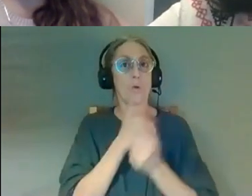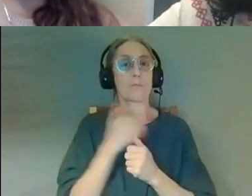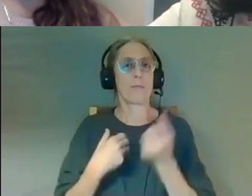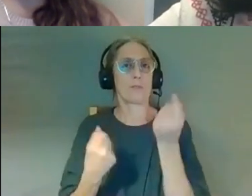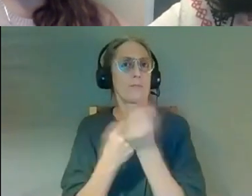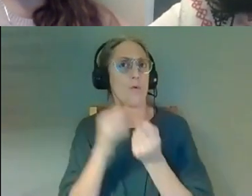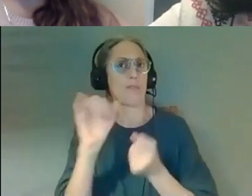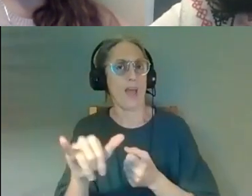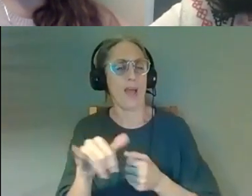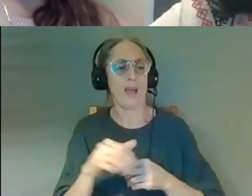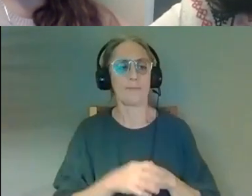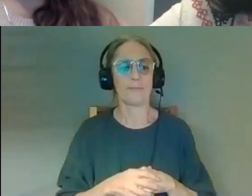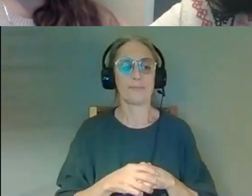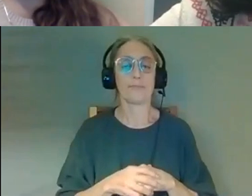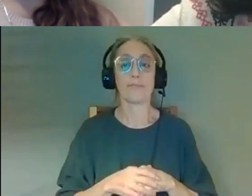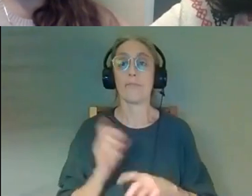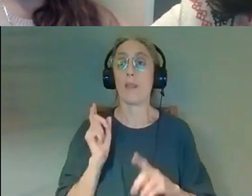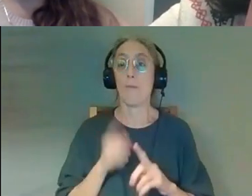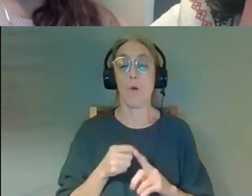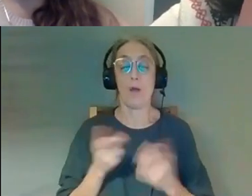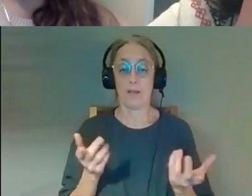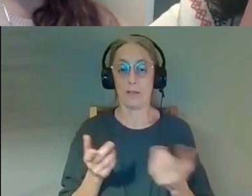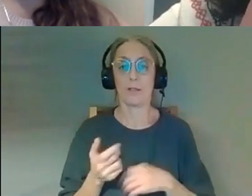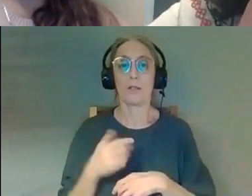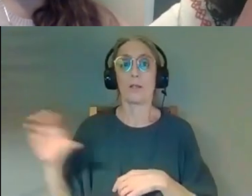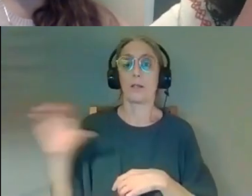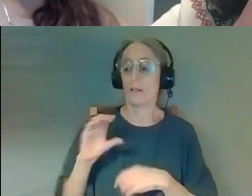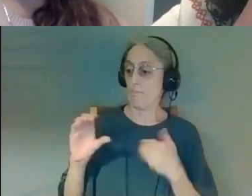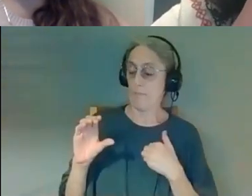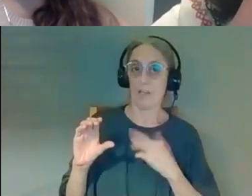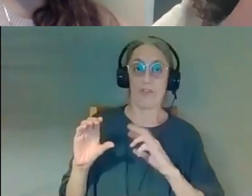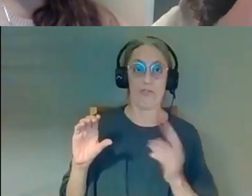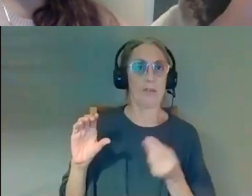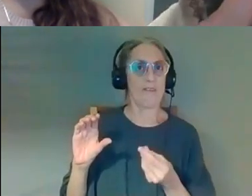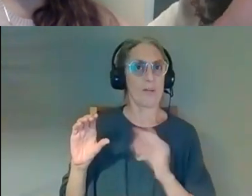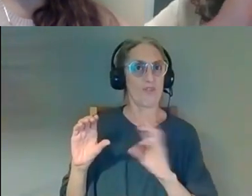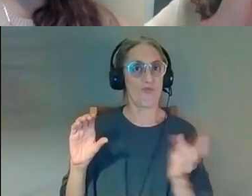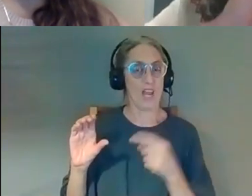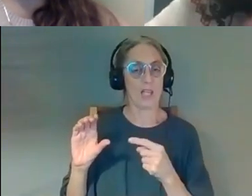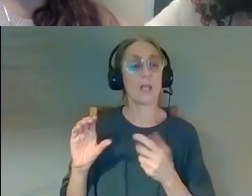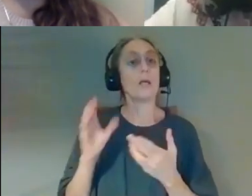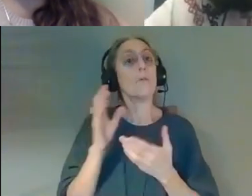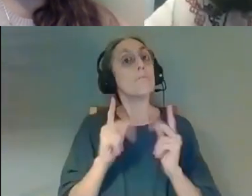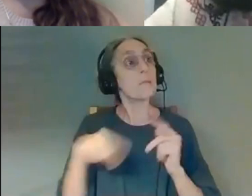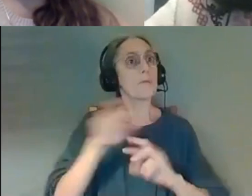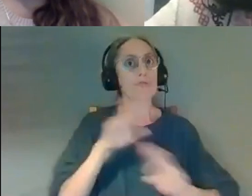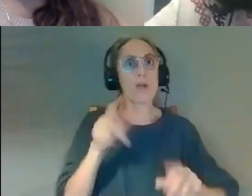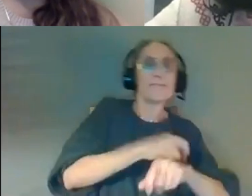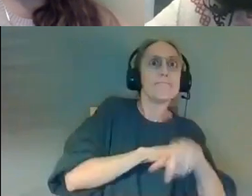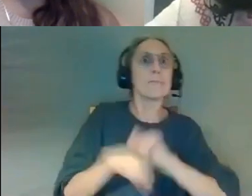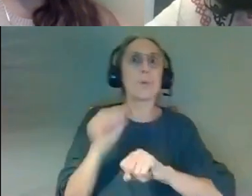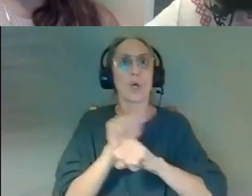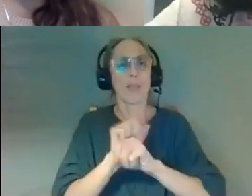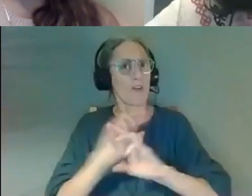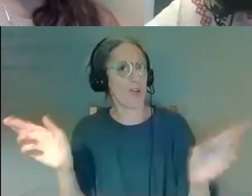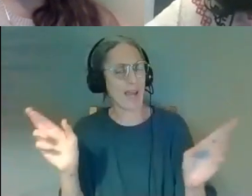issues is, we got the money, people got the energy for these types of things, but